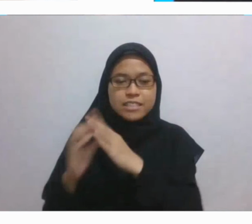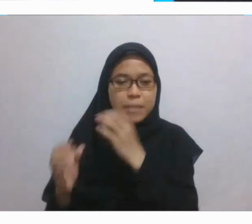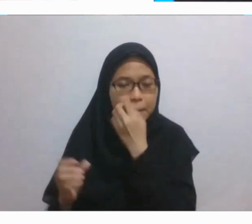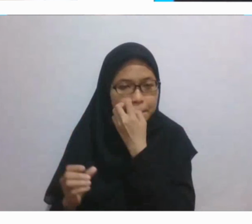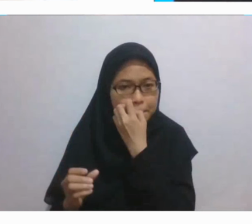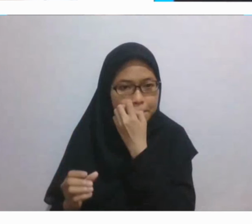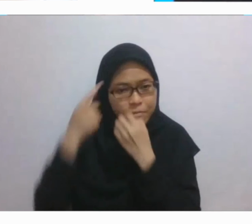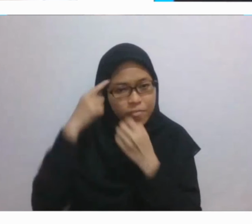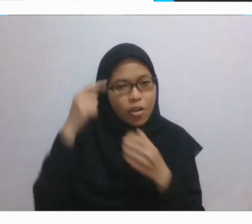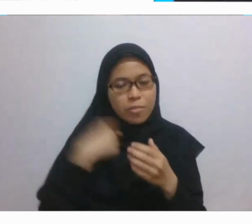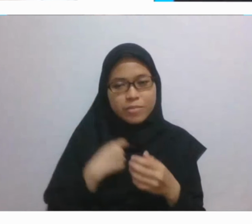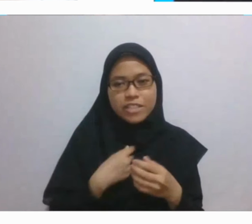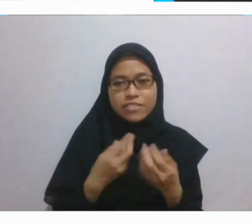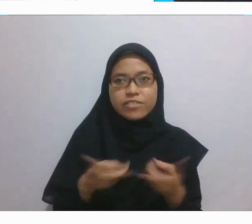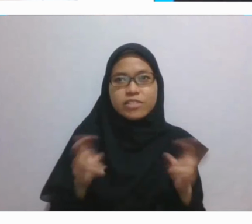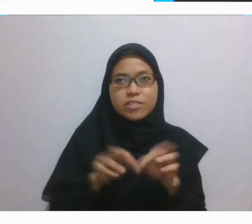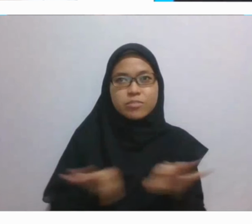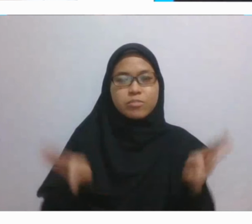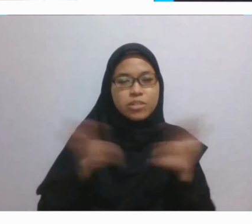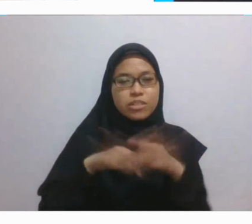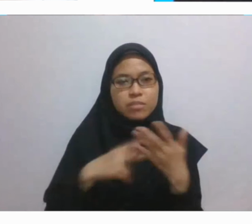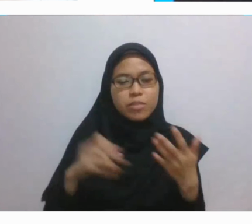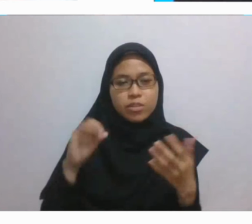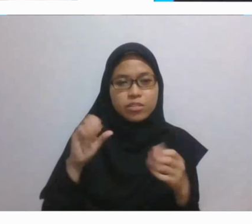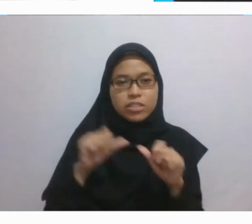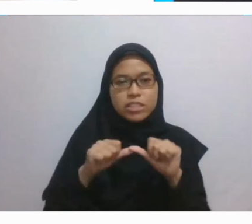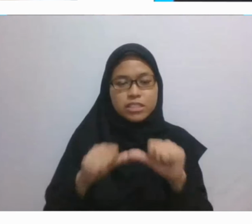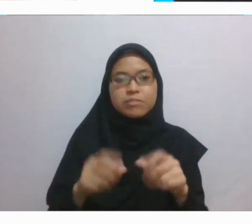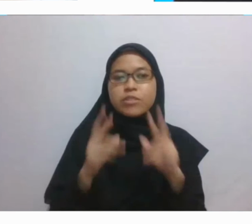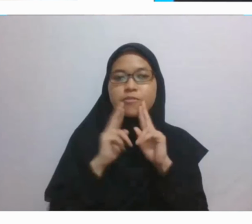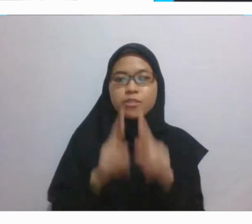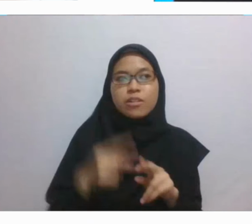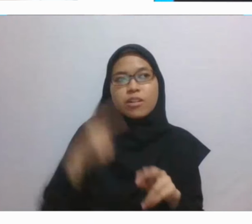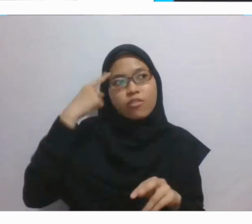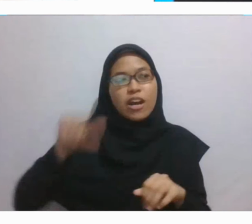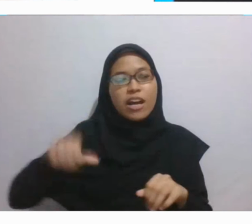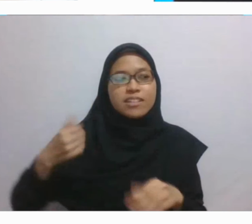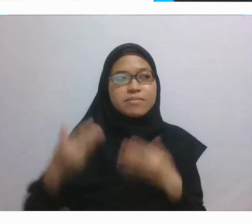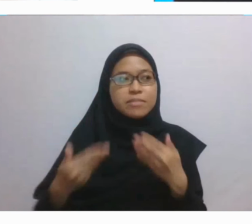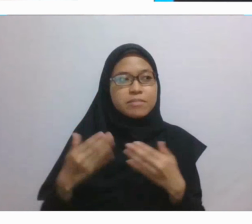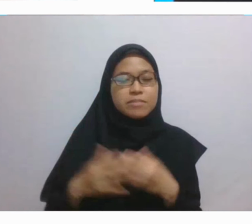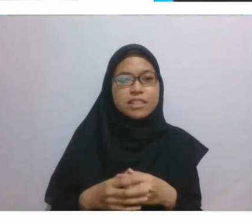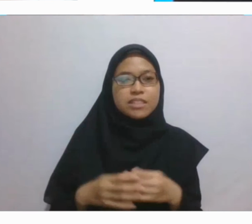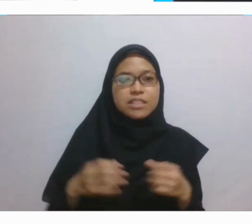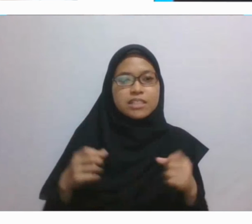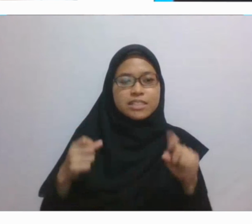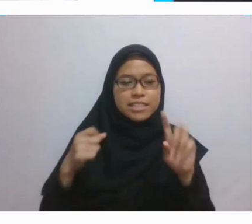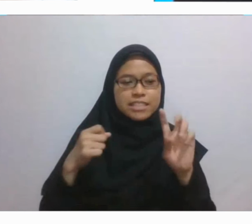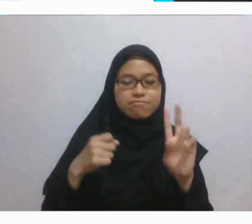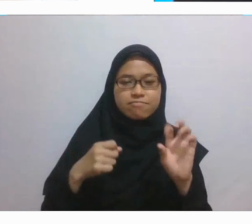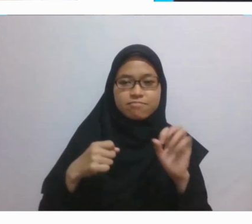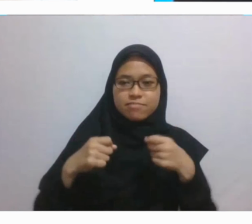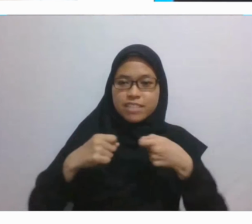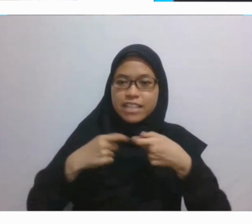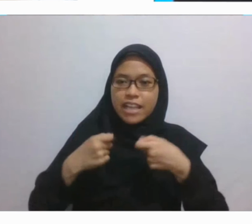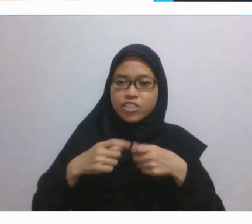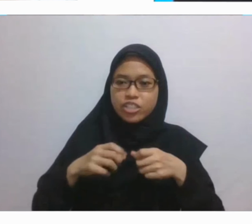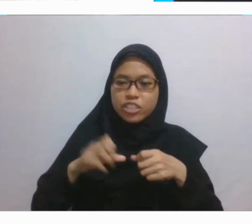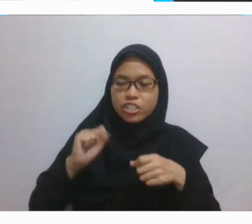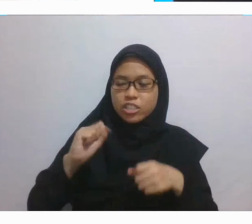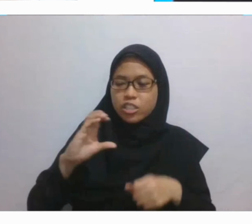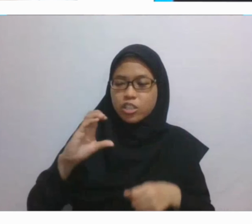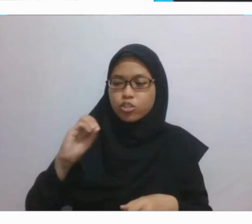really important part of a sustainability response. But for others, perhaps it will be the electric scooter. I know I find it very difficult